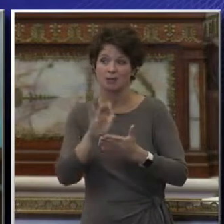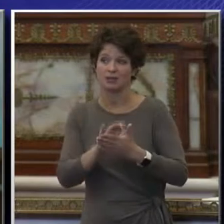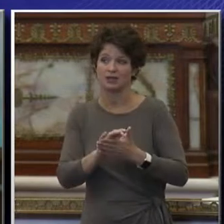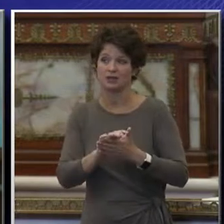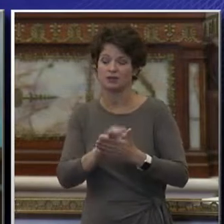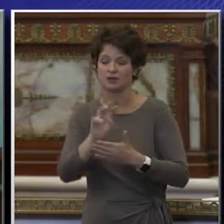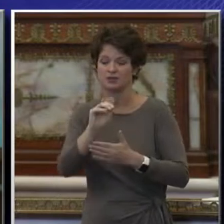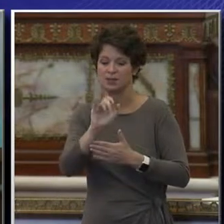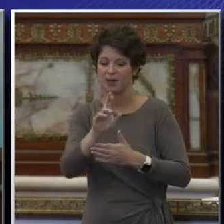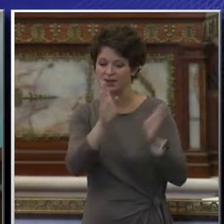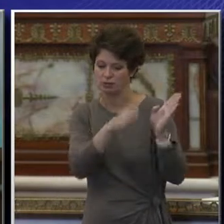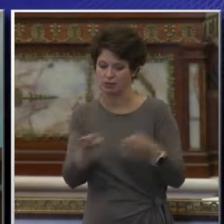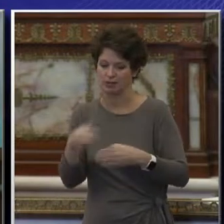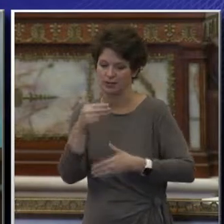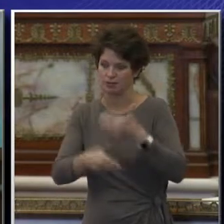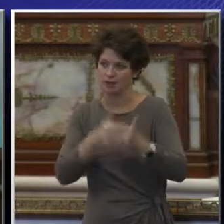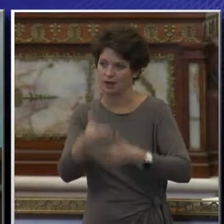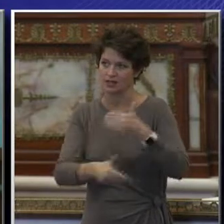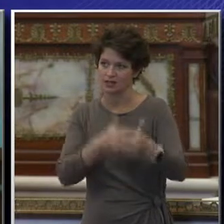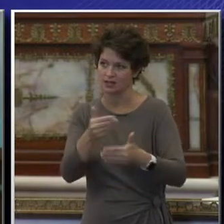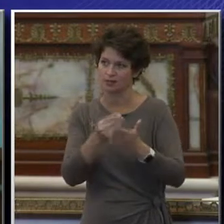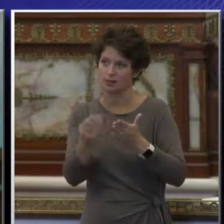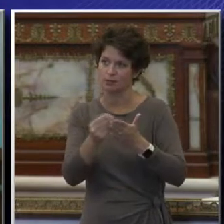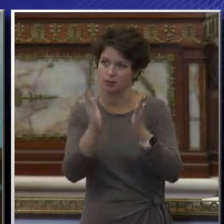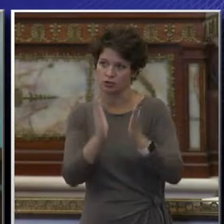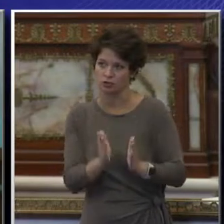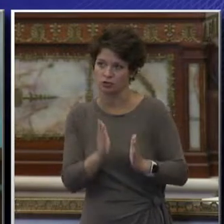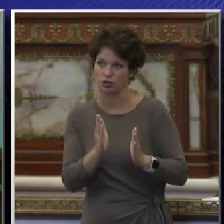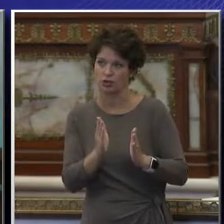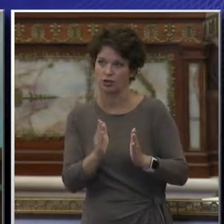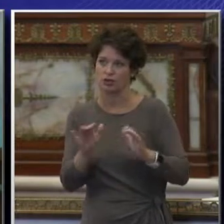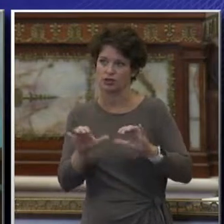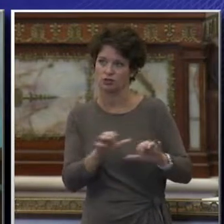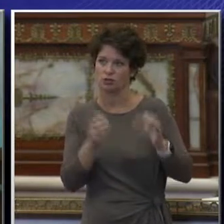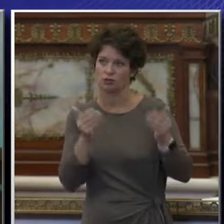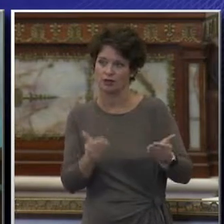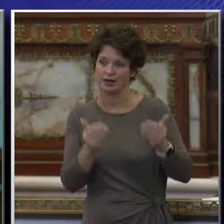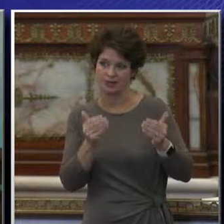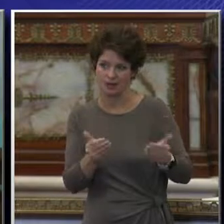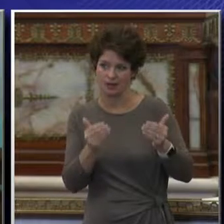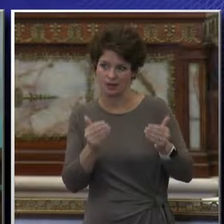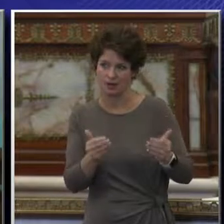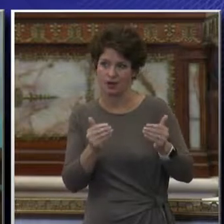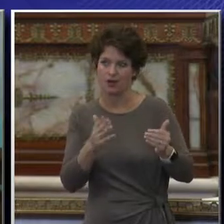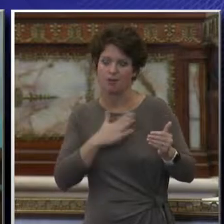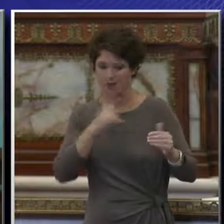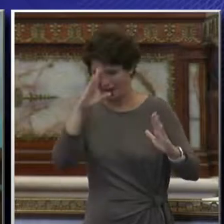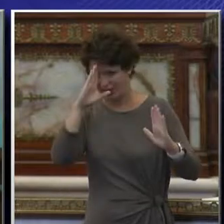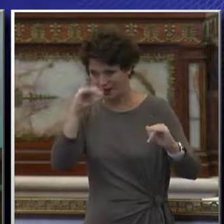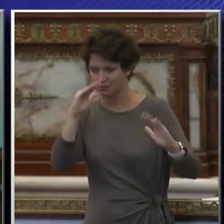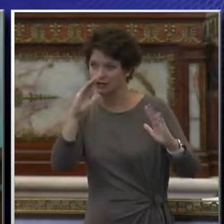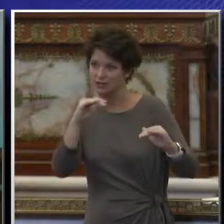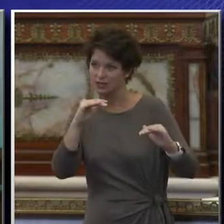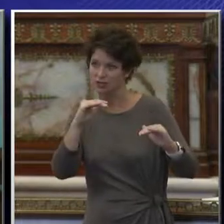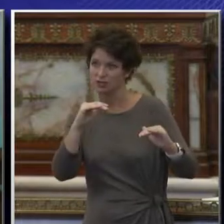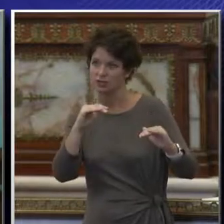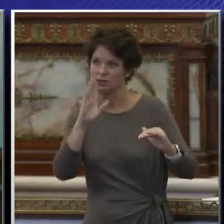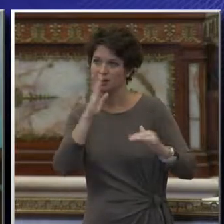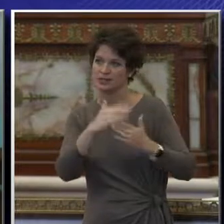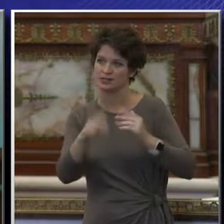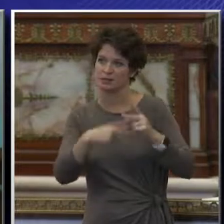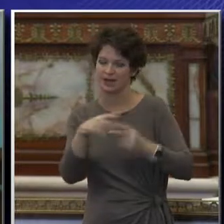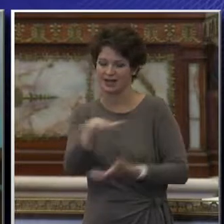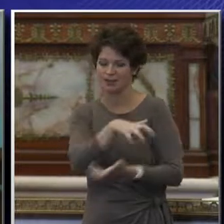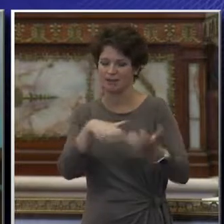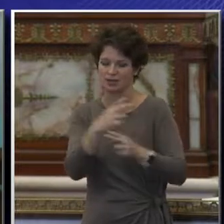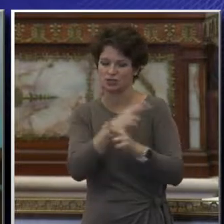plan process that the purchaser is undertaking right now. My expectation would be that it would be some sort of mixed